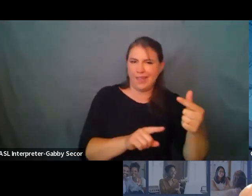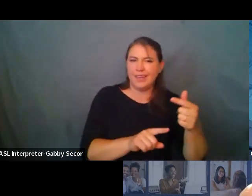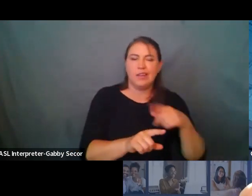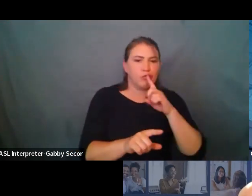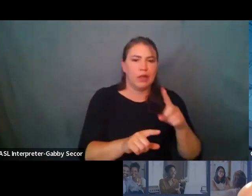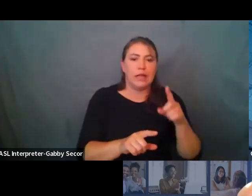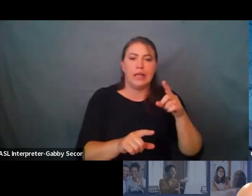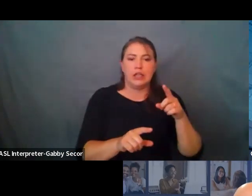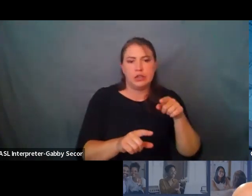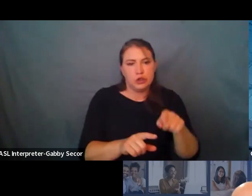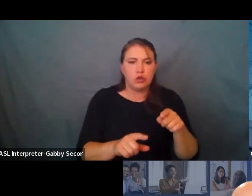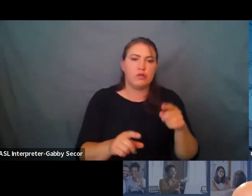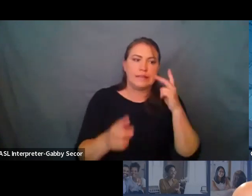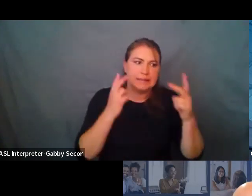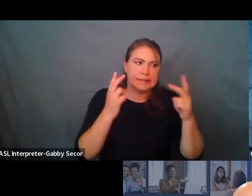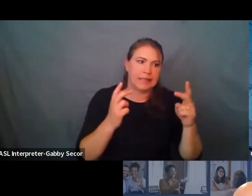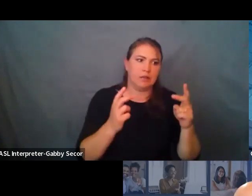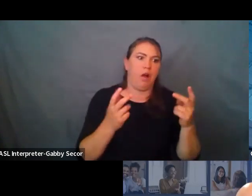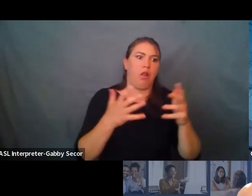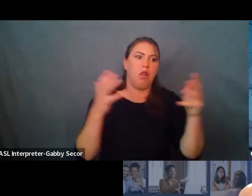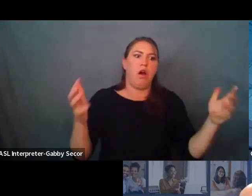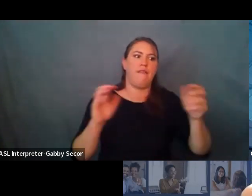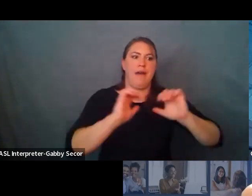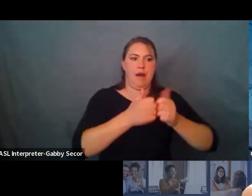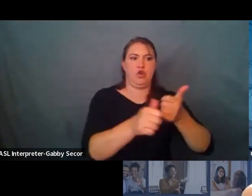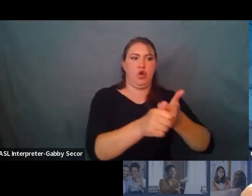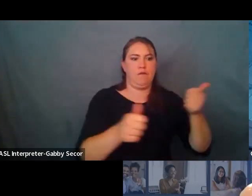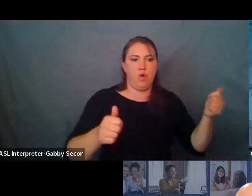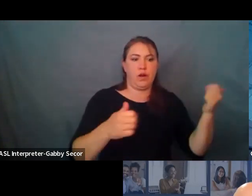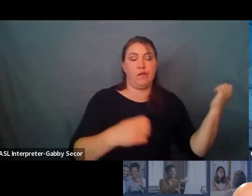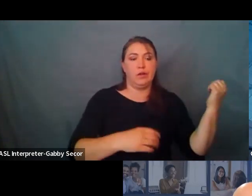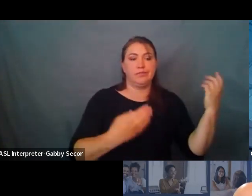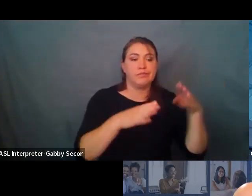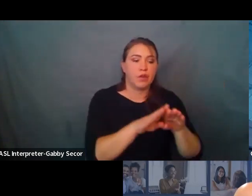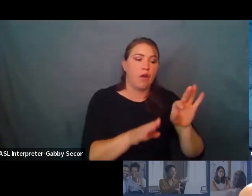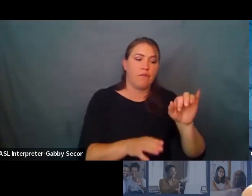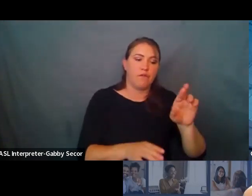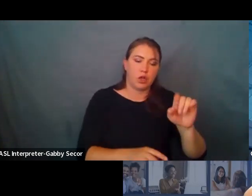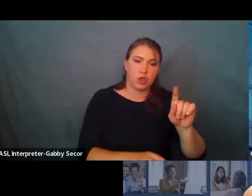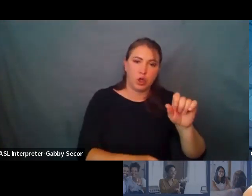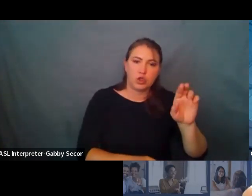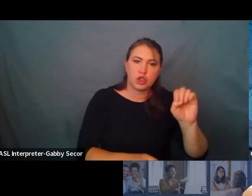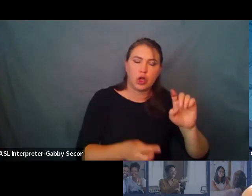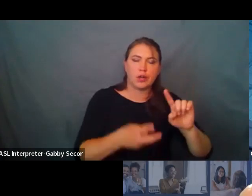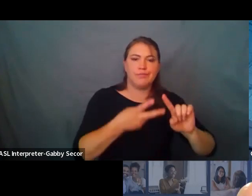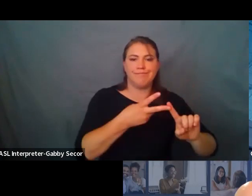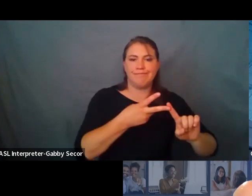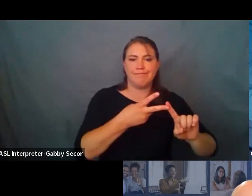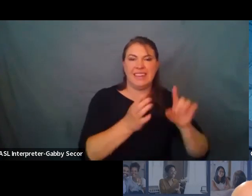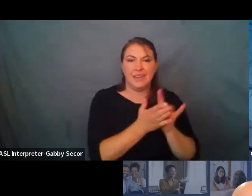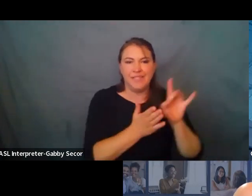the efforts in foreclosure and eviction prevention as of late. But I know so many of the states